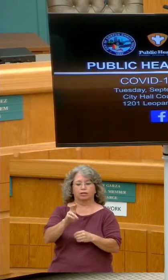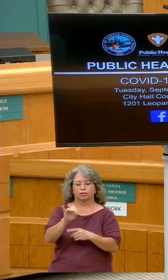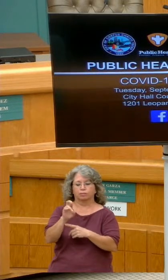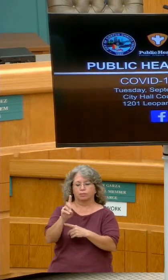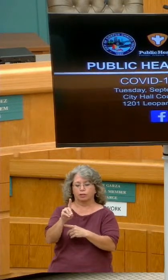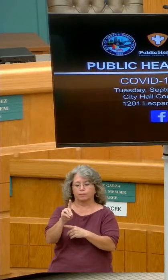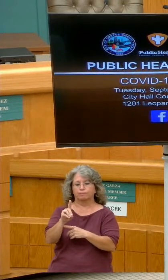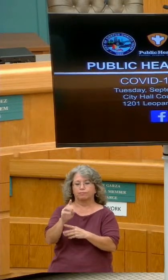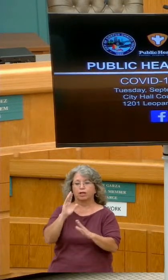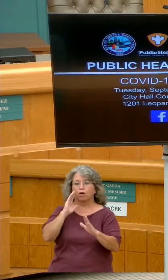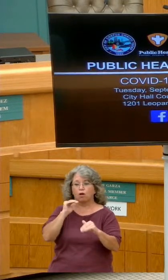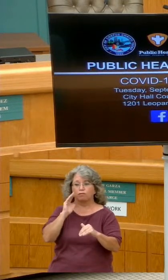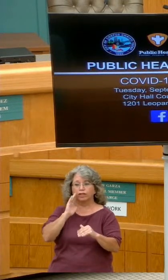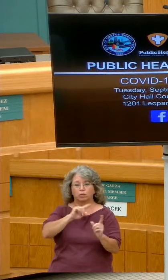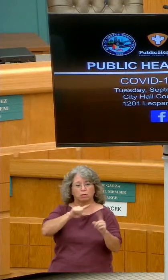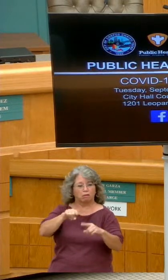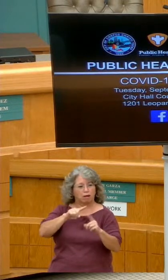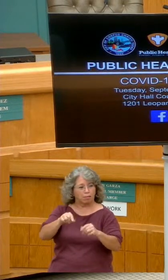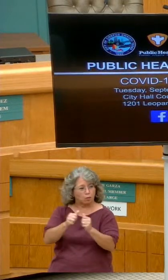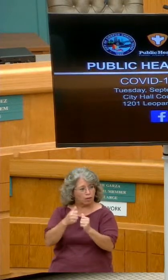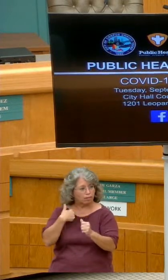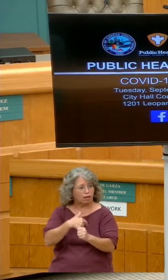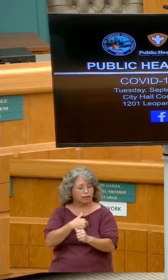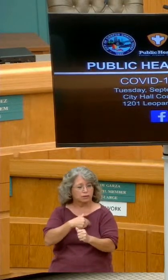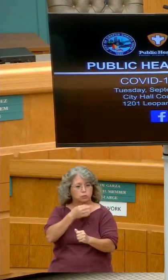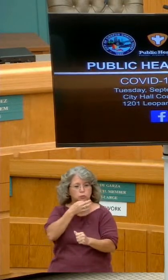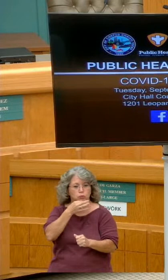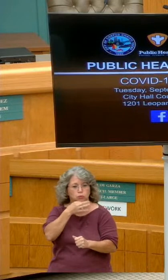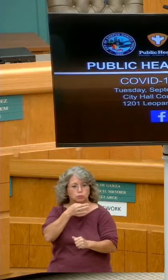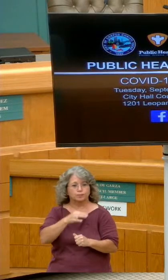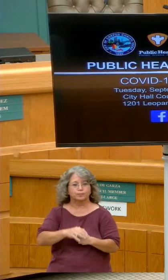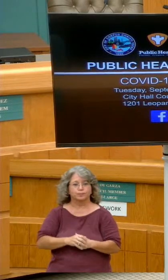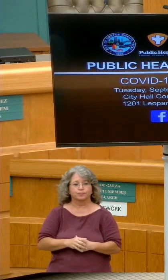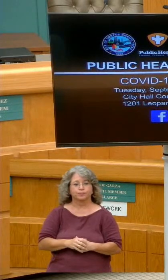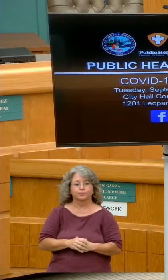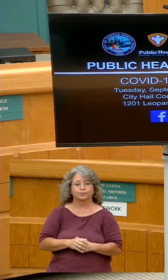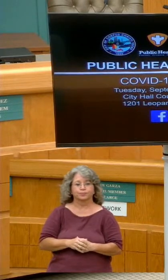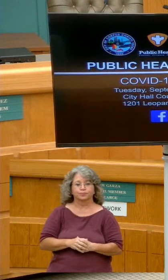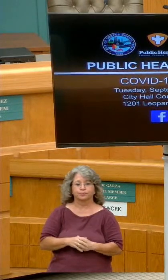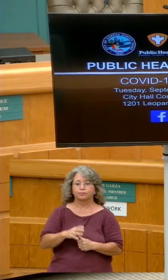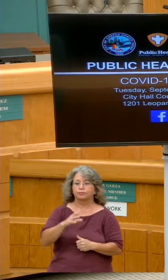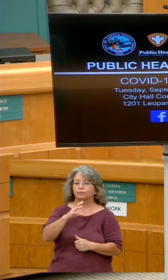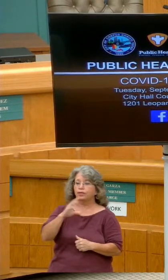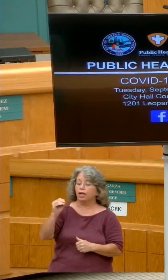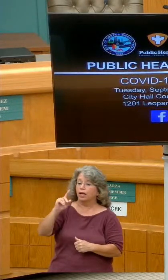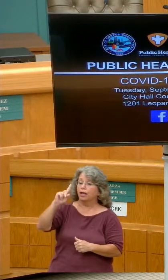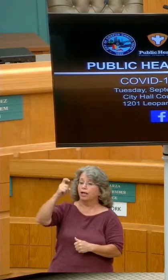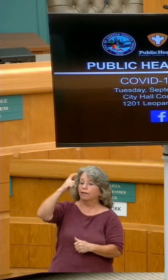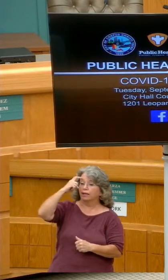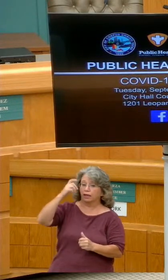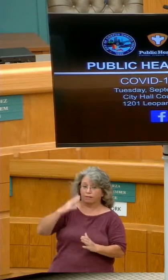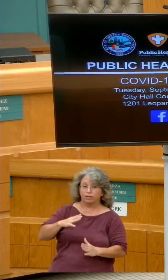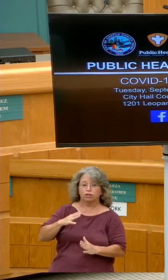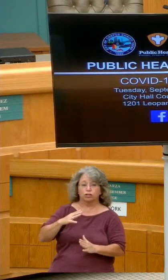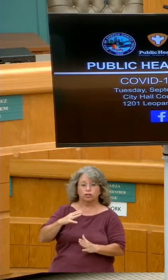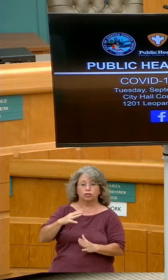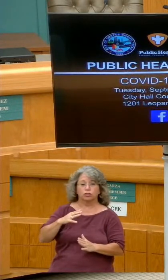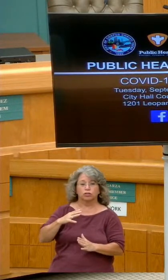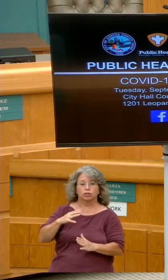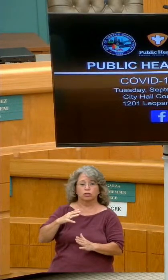be back amongst us here before too much longer. So, and the governor, I do understand, extended